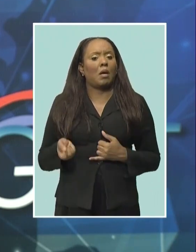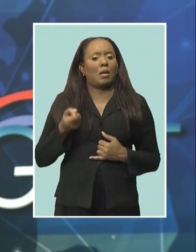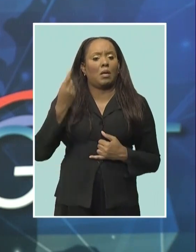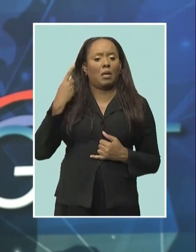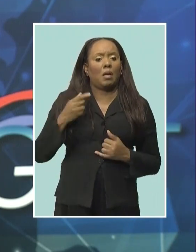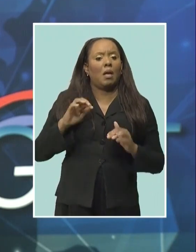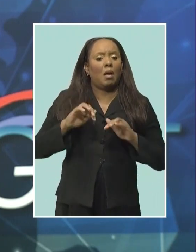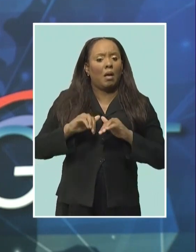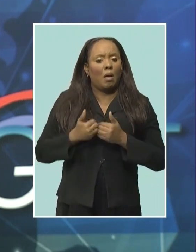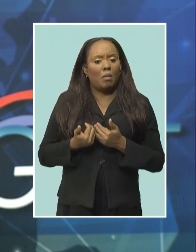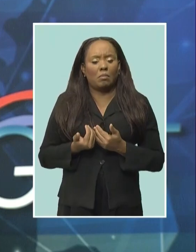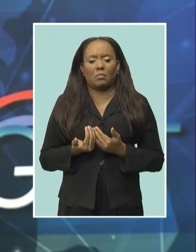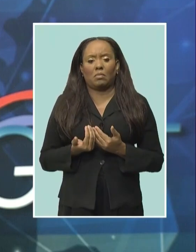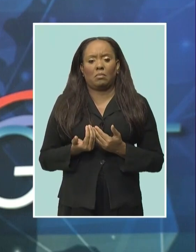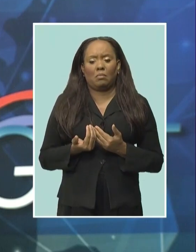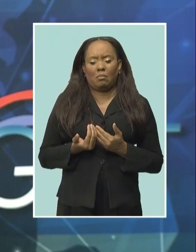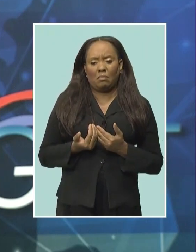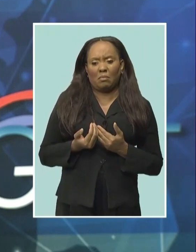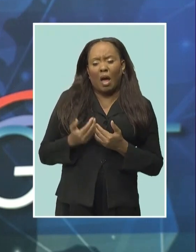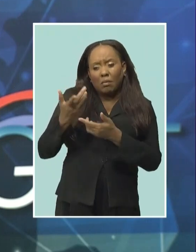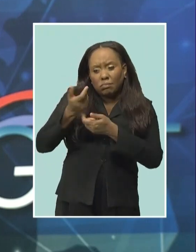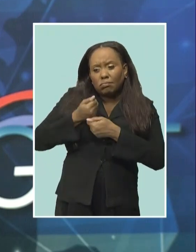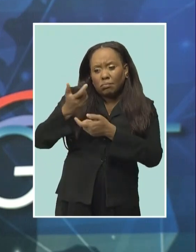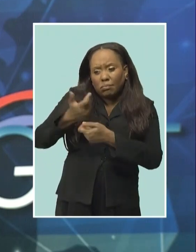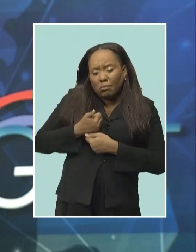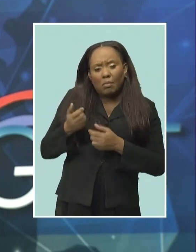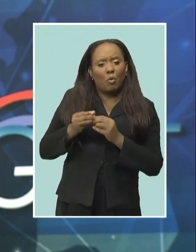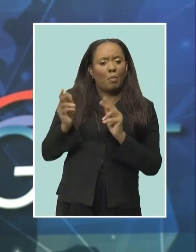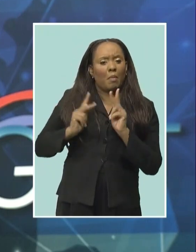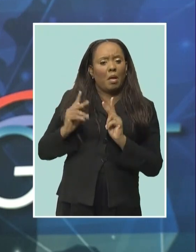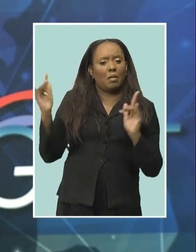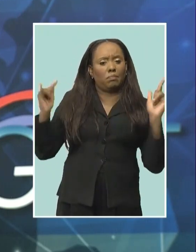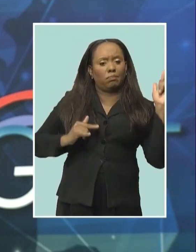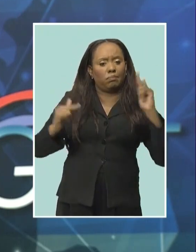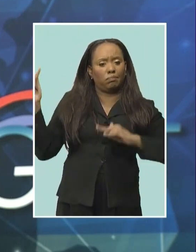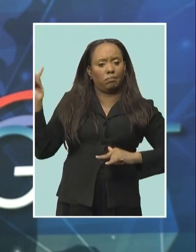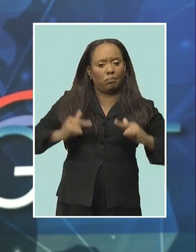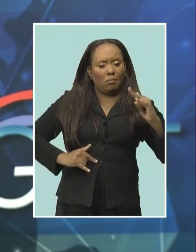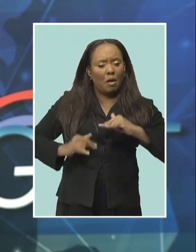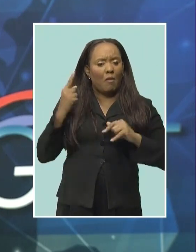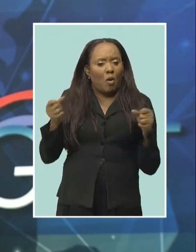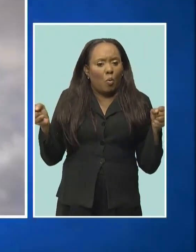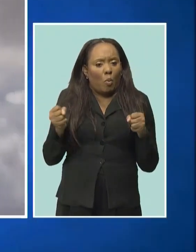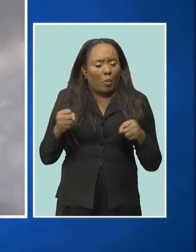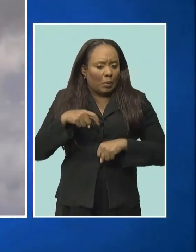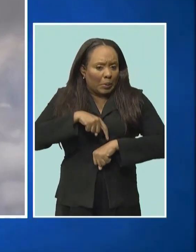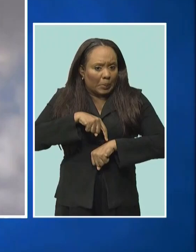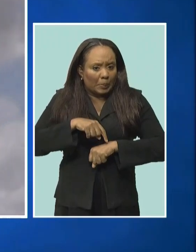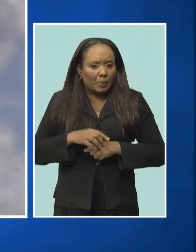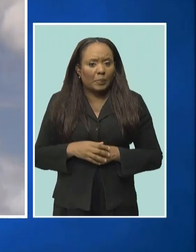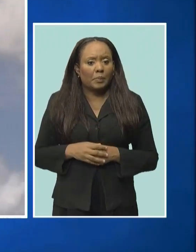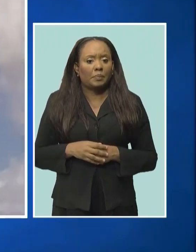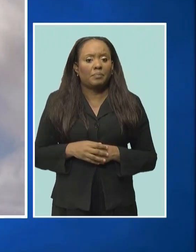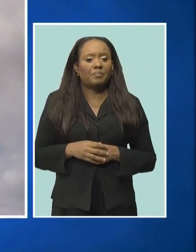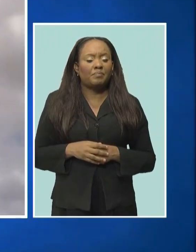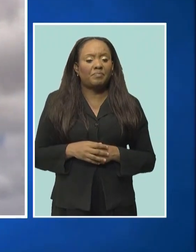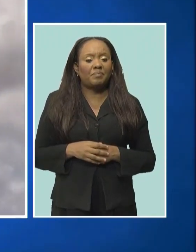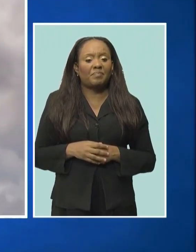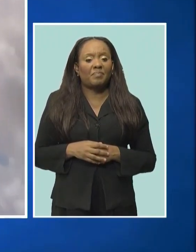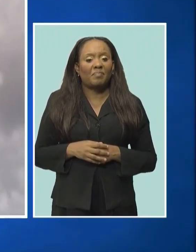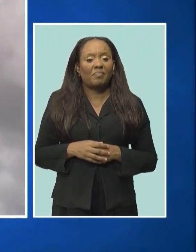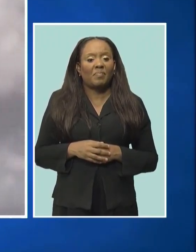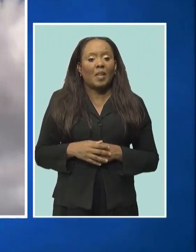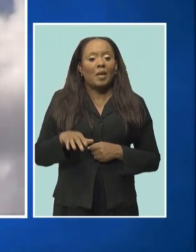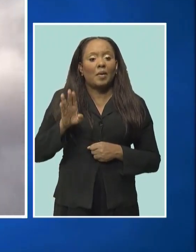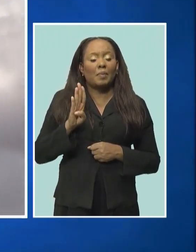register a significant increase in visitor arrivals for the upcoming winter tourist season. After seeing firsthand the efforts